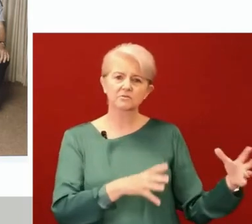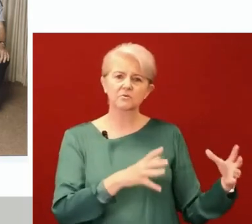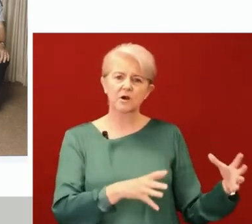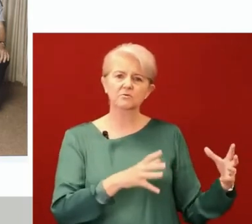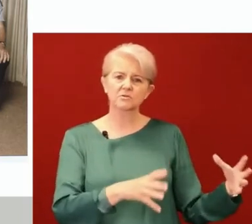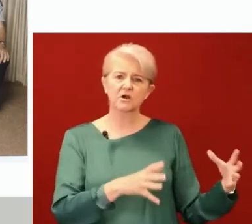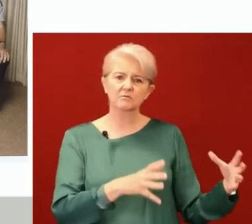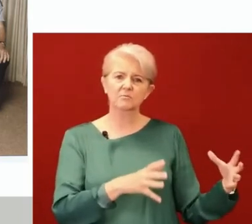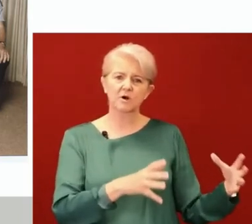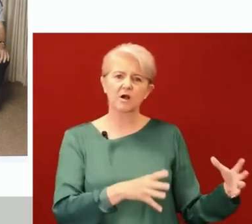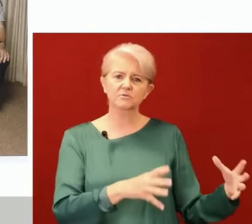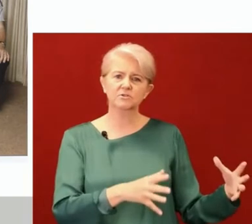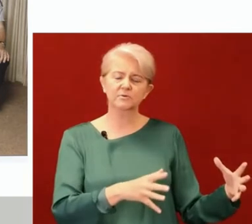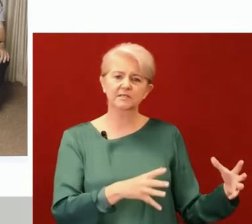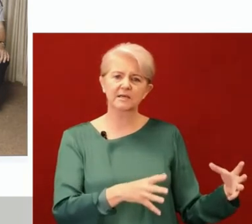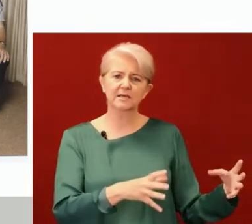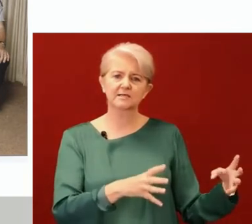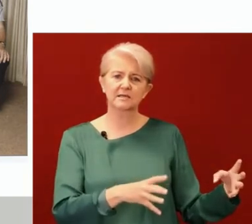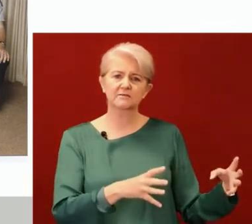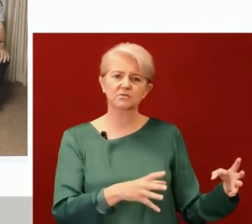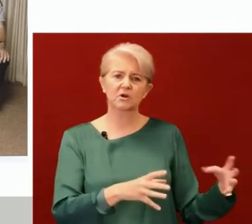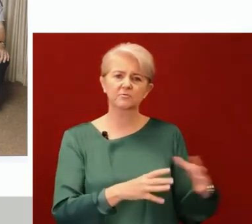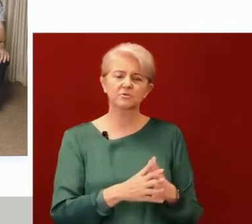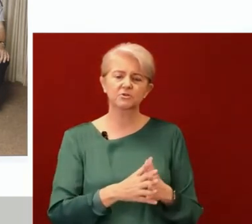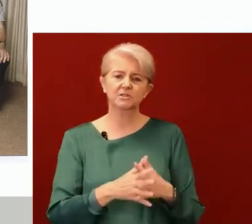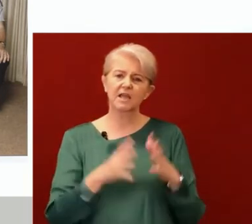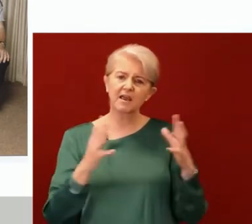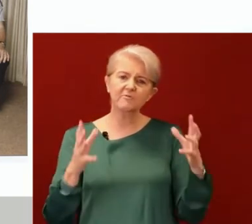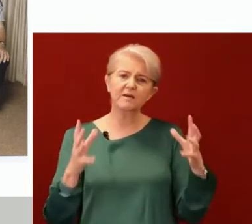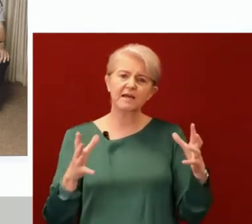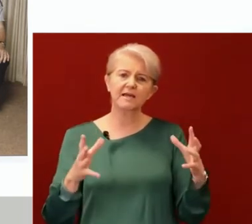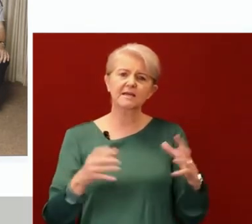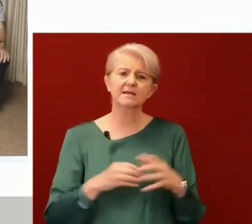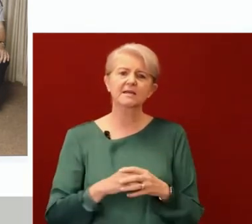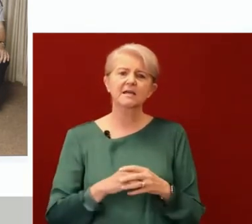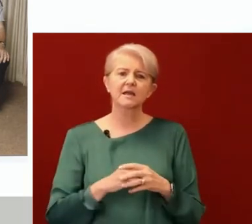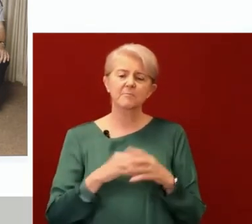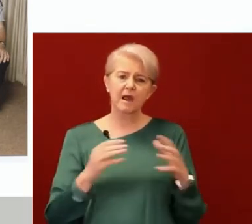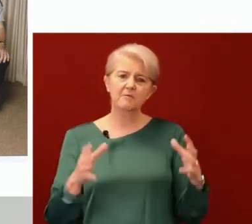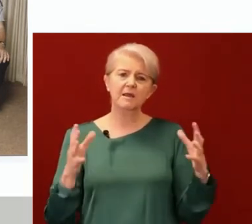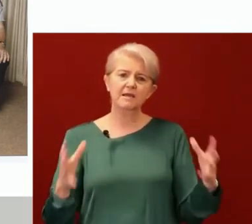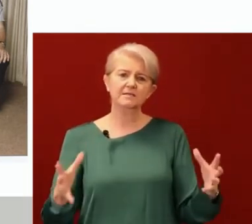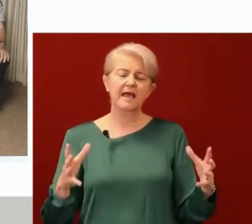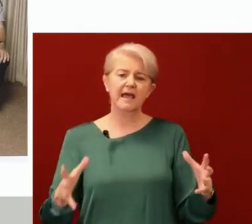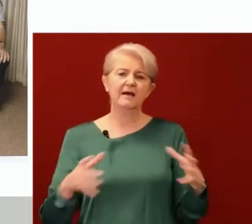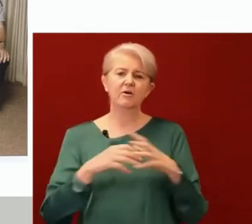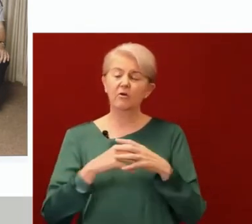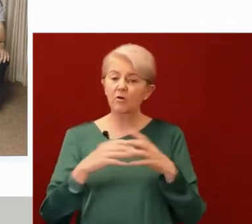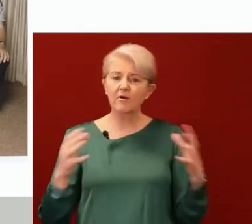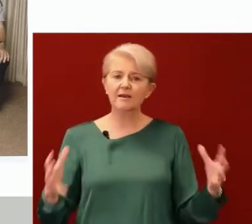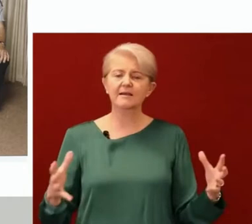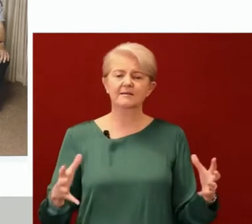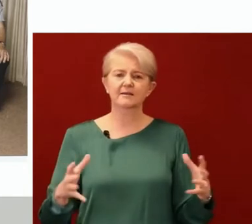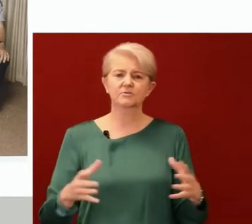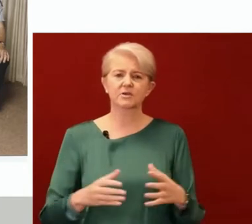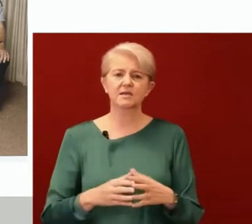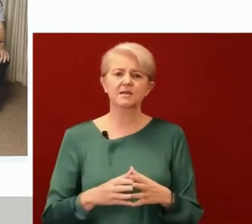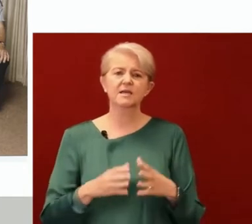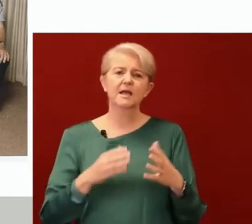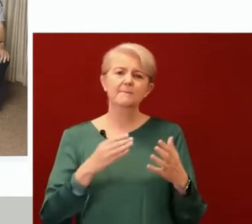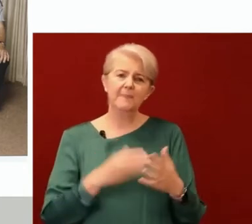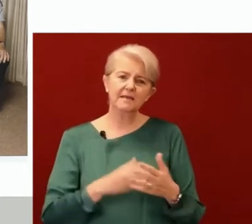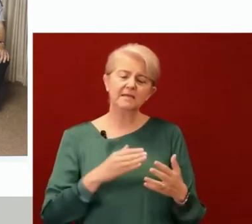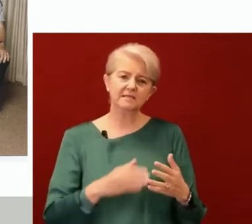parallel to what I was doing there in the child abuse unit. Every day, paramedics are out all around our